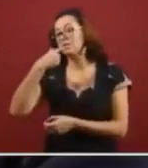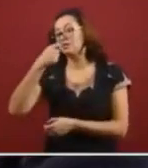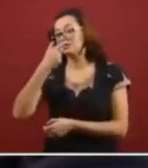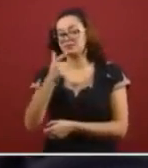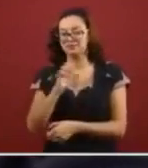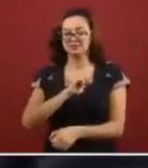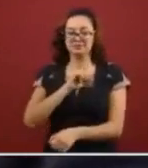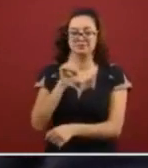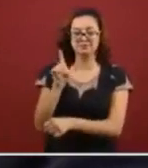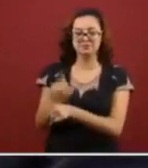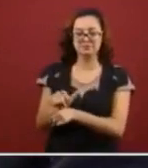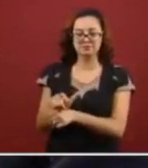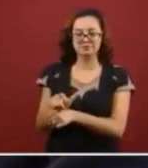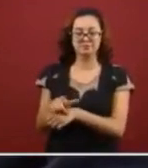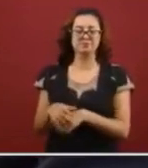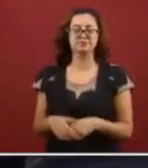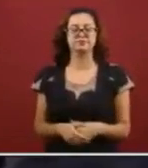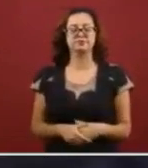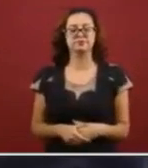special medications.